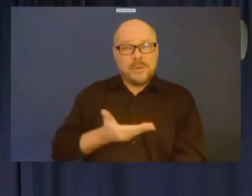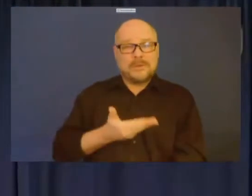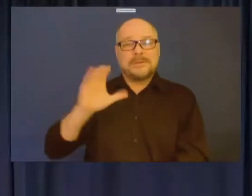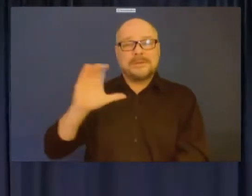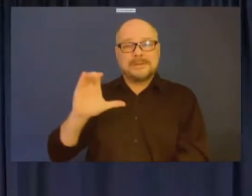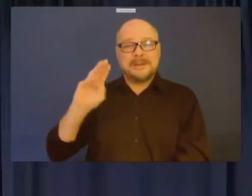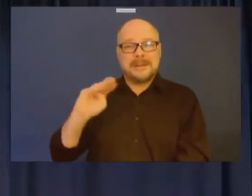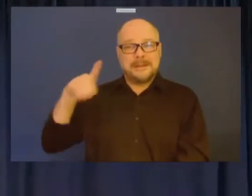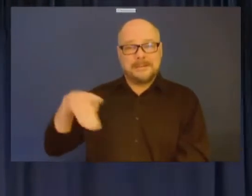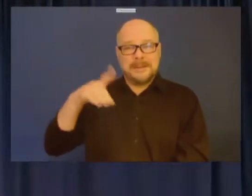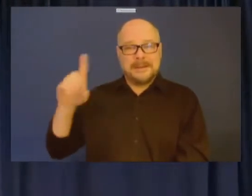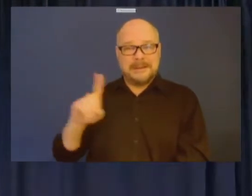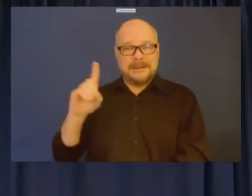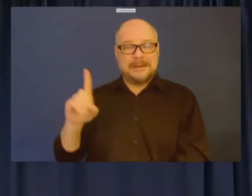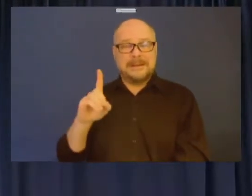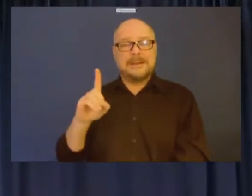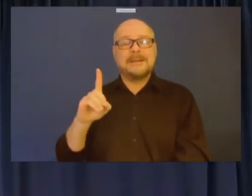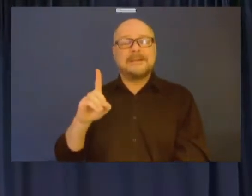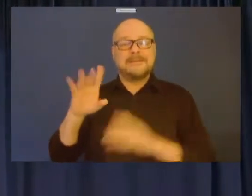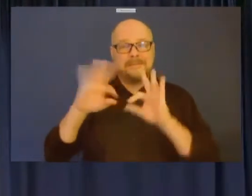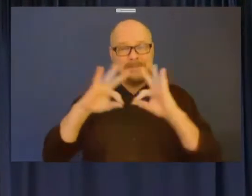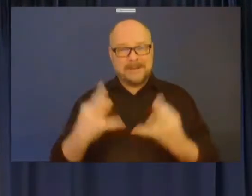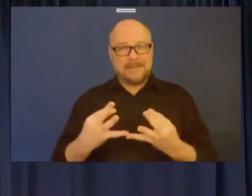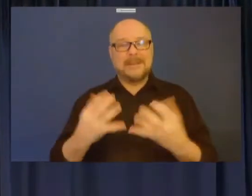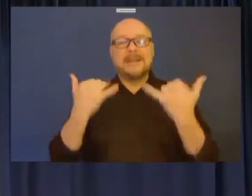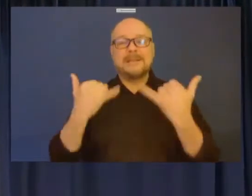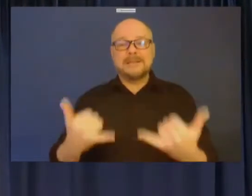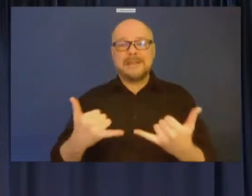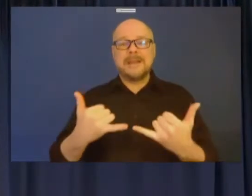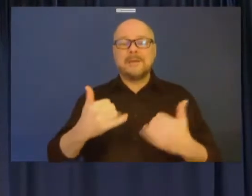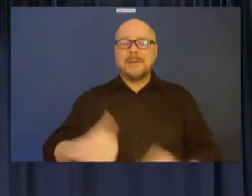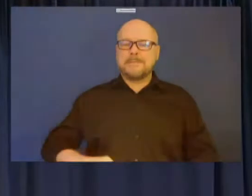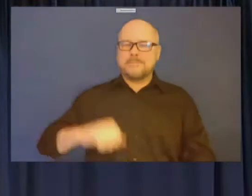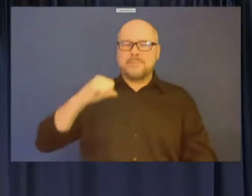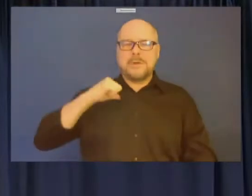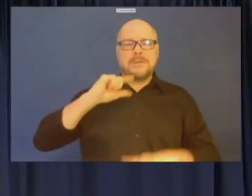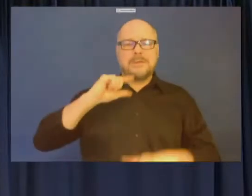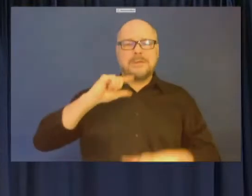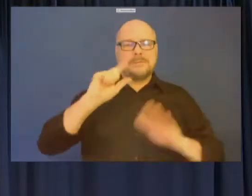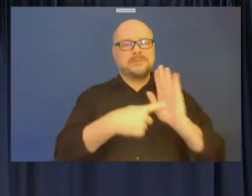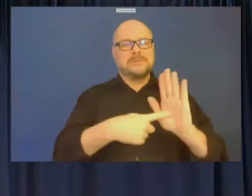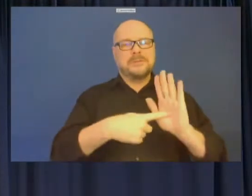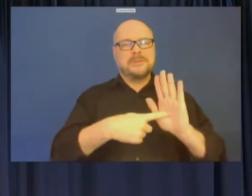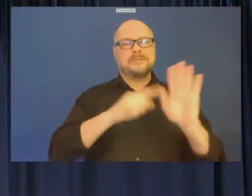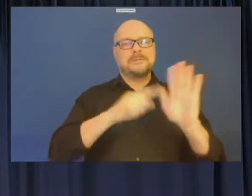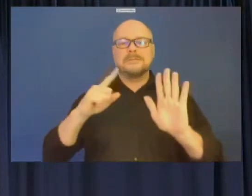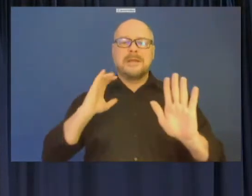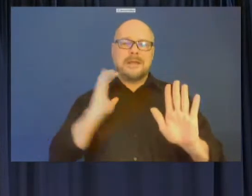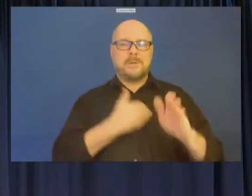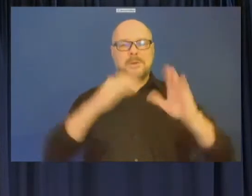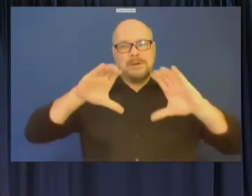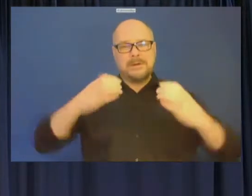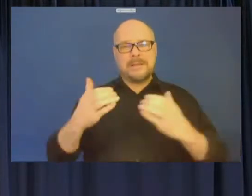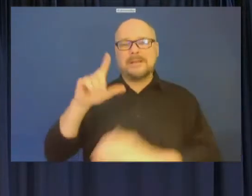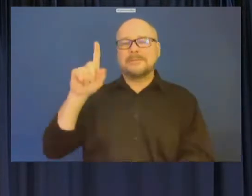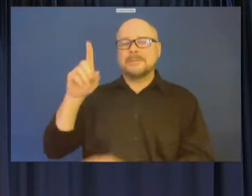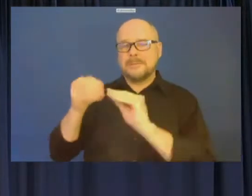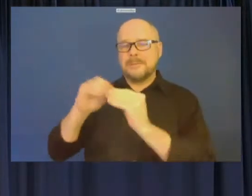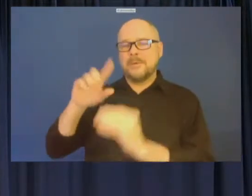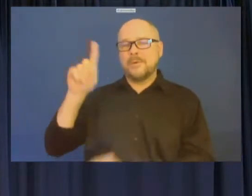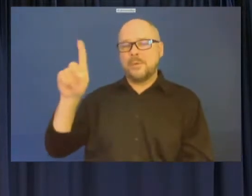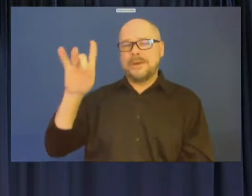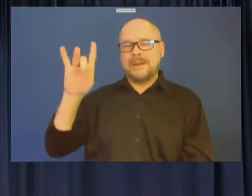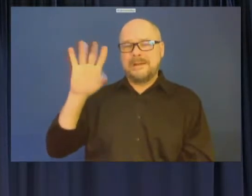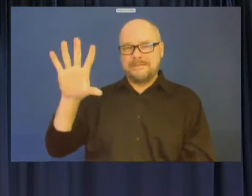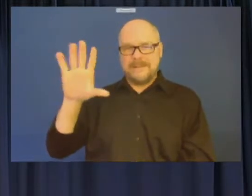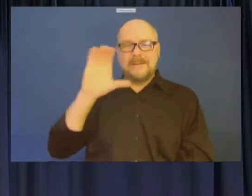and gentlemen, I proudly present to you the officers of the 185th Charlotte-Mecklenburg Police Recruit